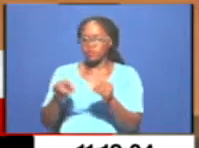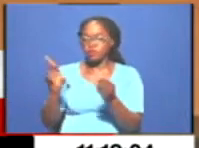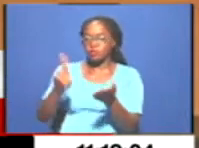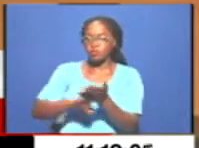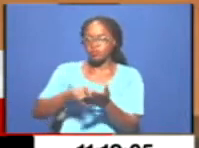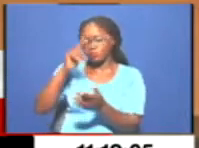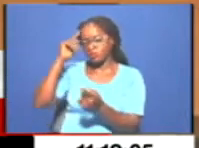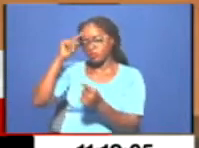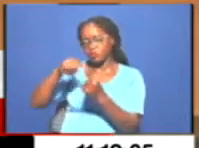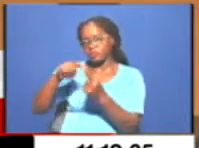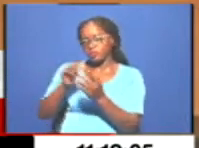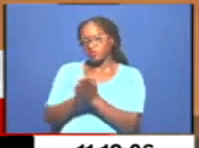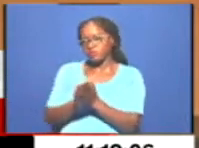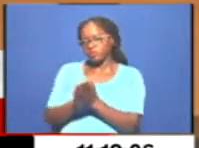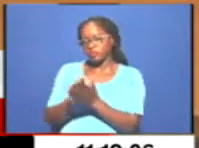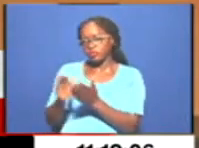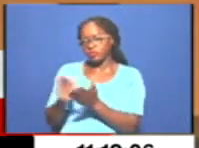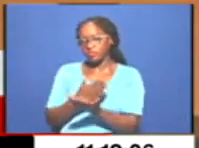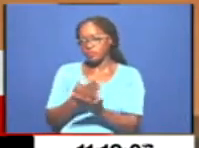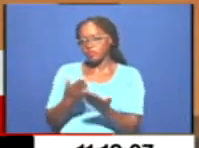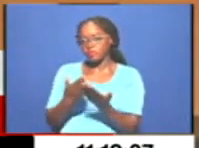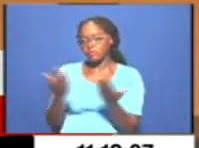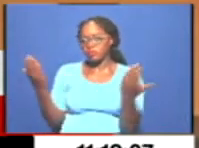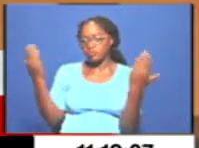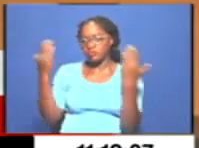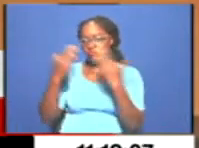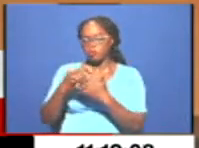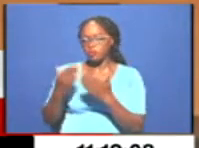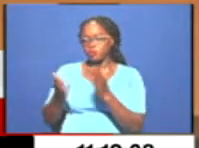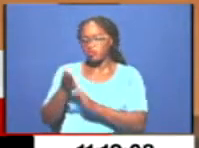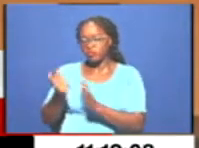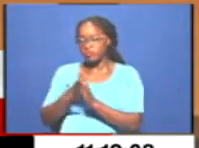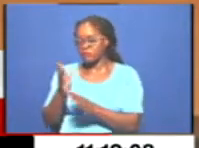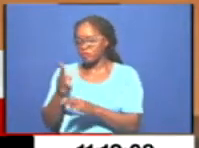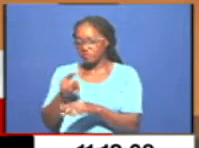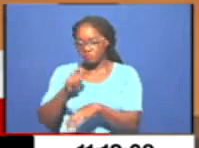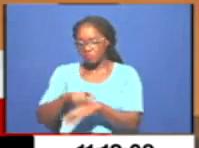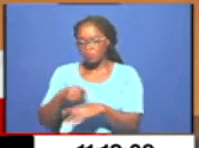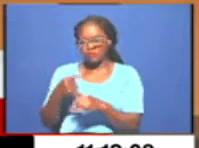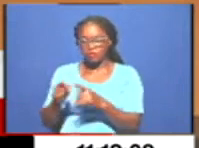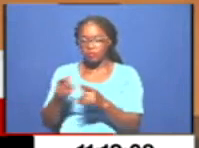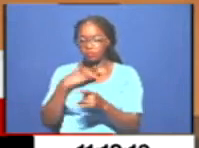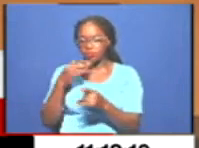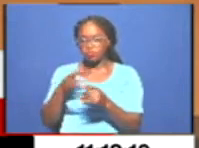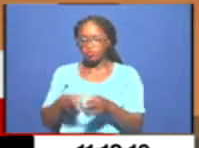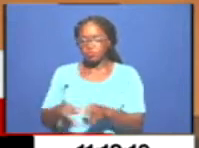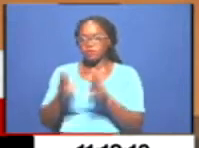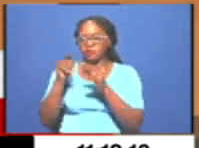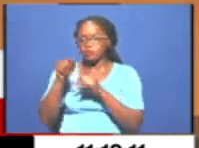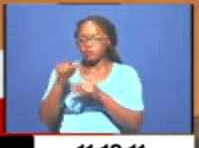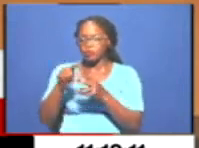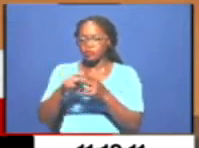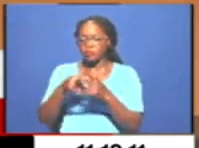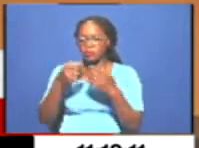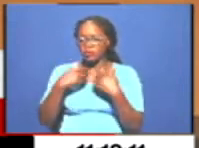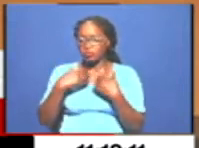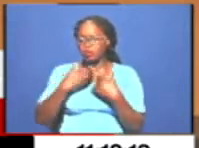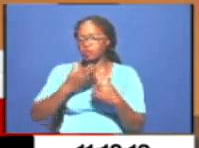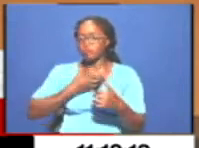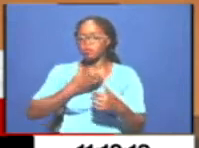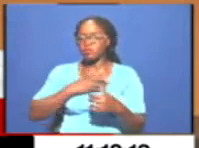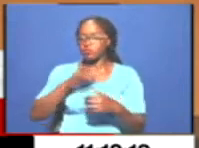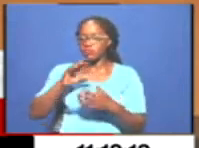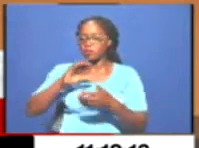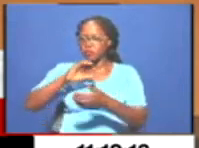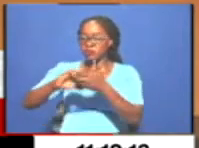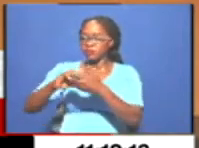purposes. We know some of it might not be overnight, it takes time, but we want to be on that road to start having our federations comply